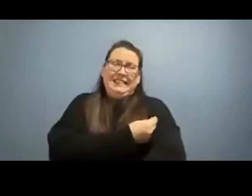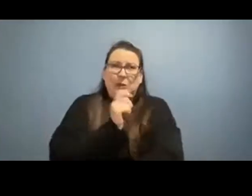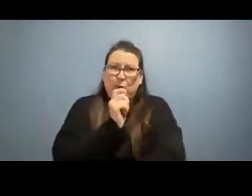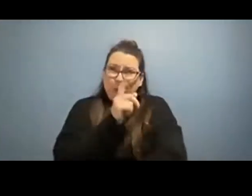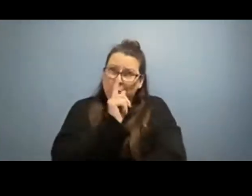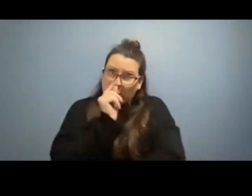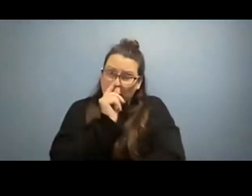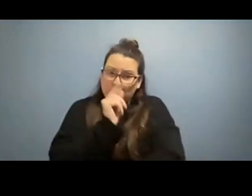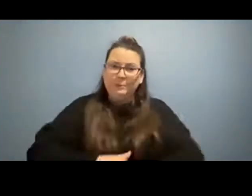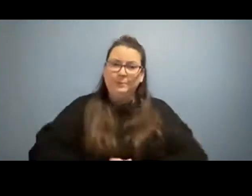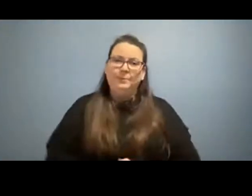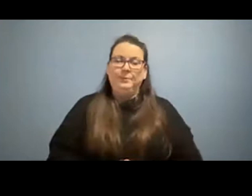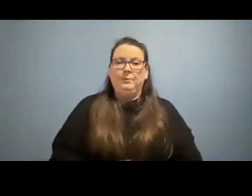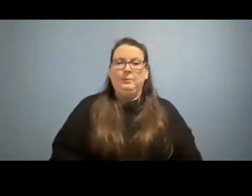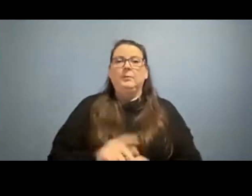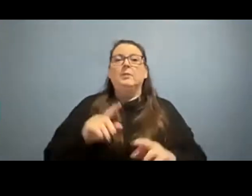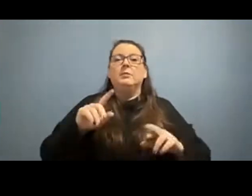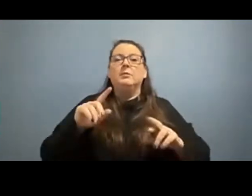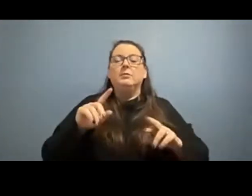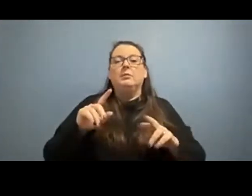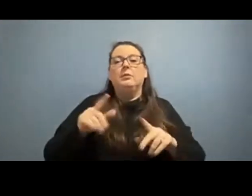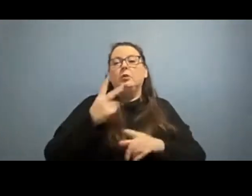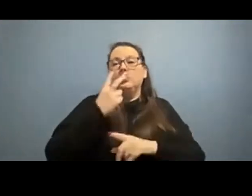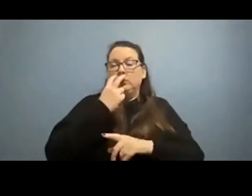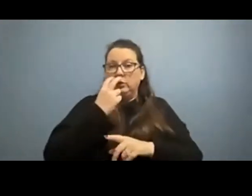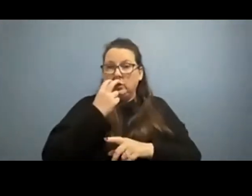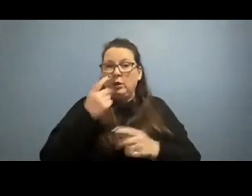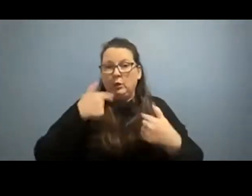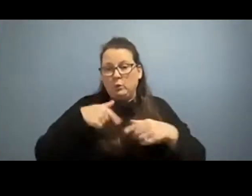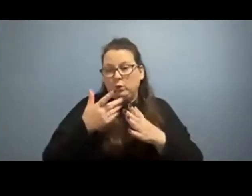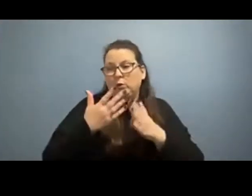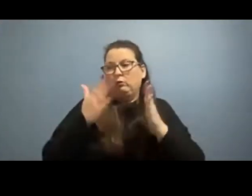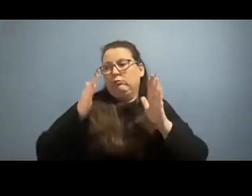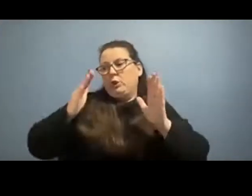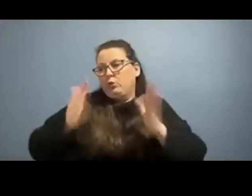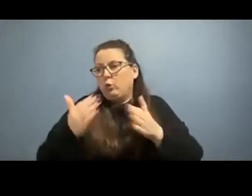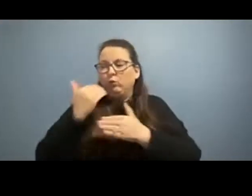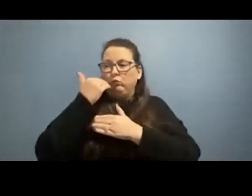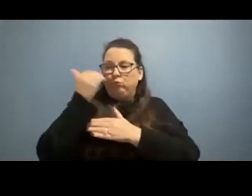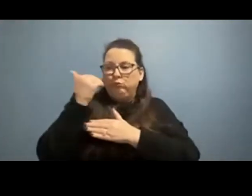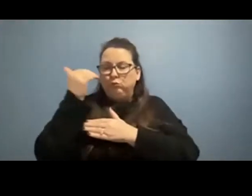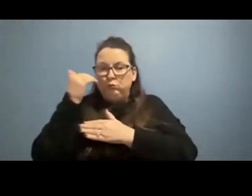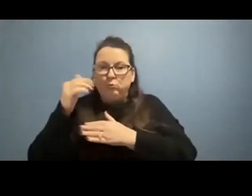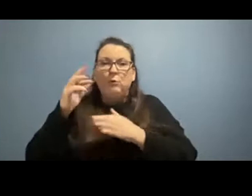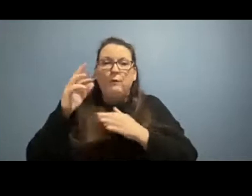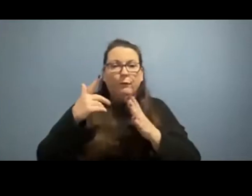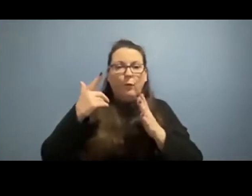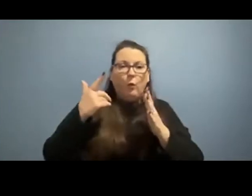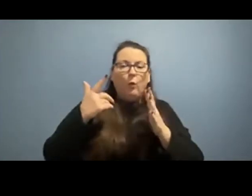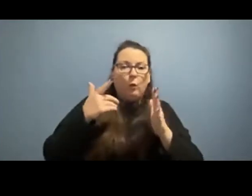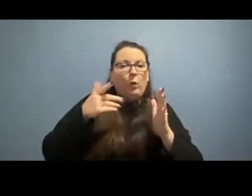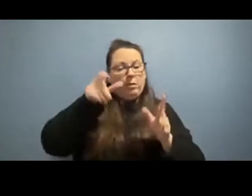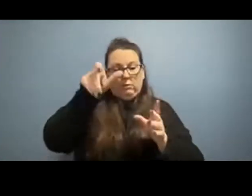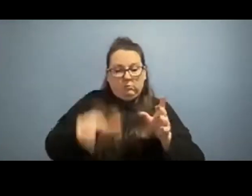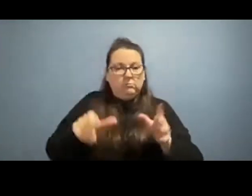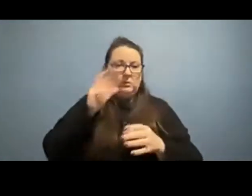So the format of tonight will be a series of short presentations by our guest speakers, followed by a